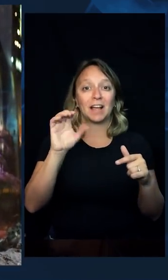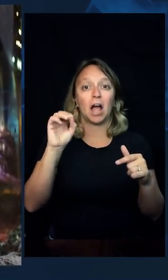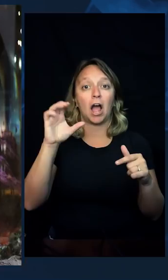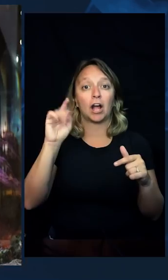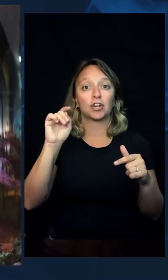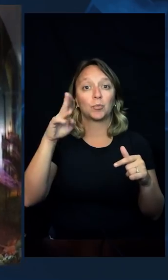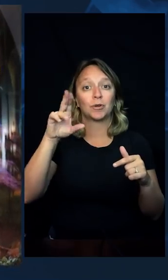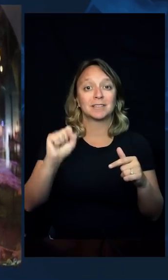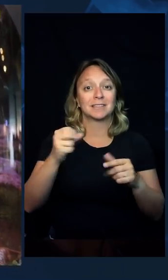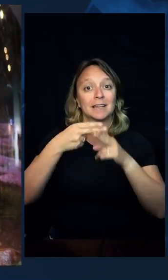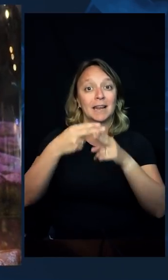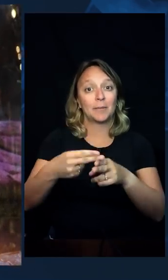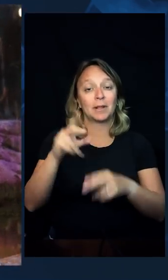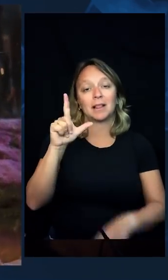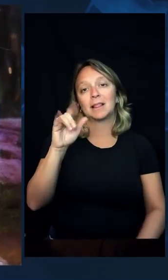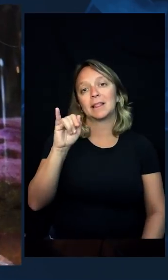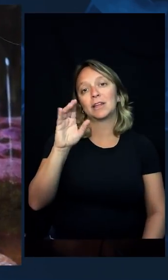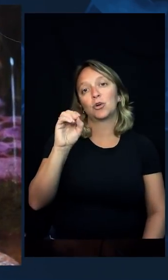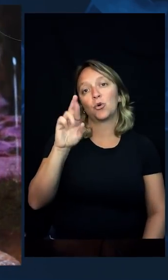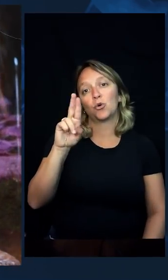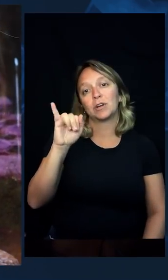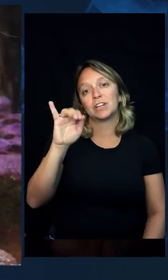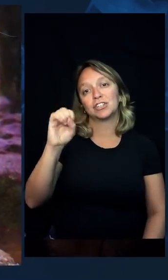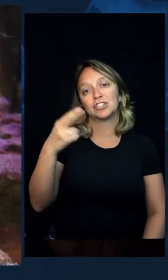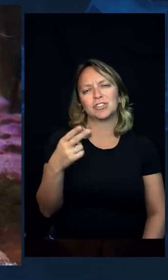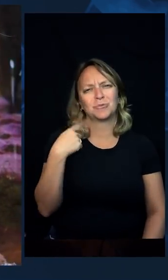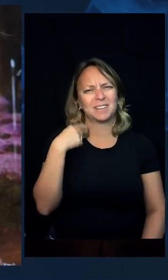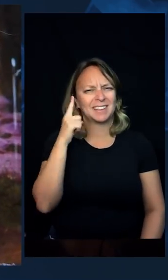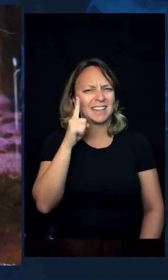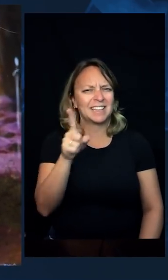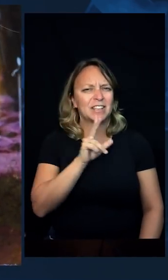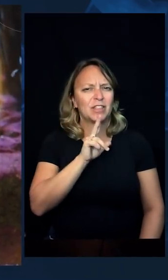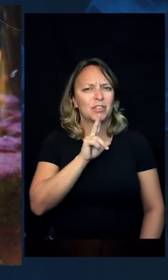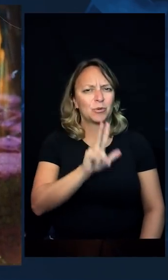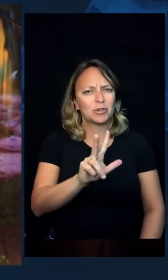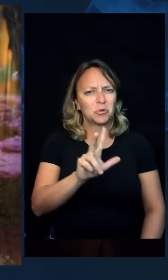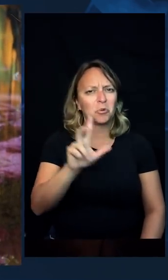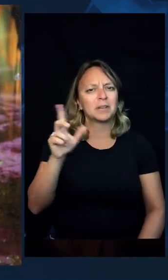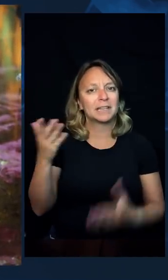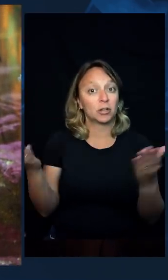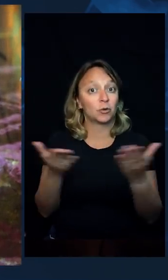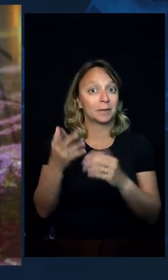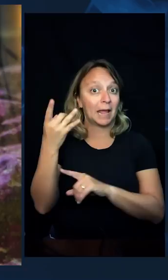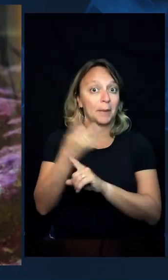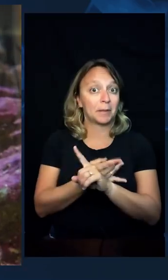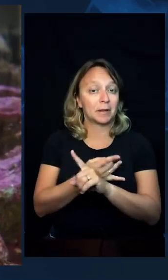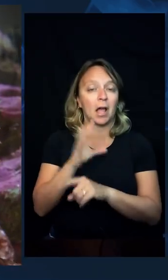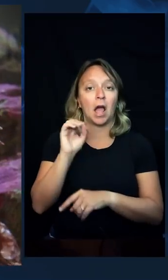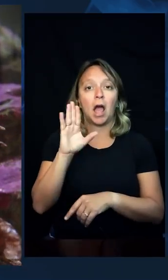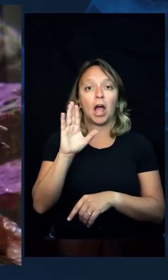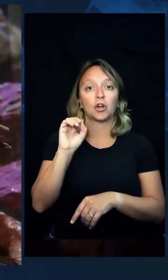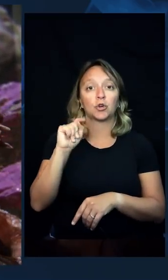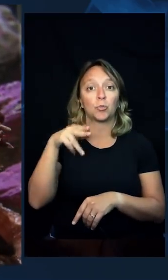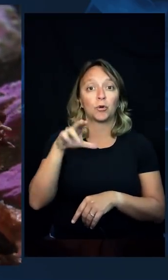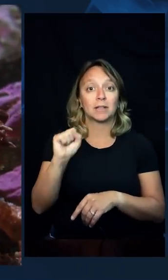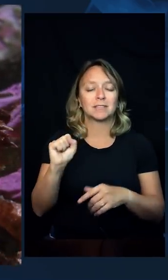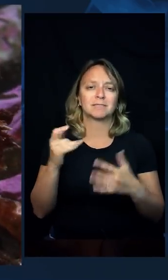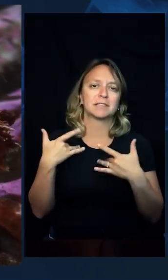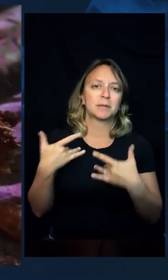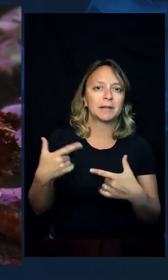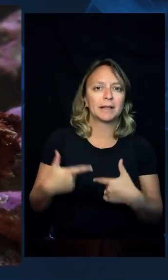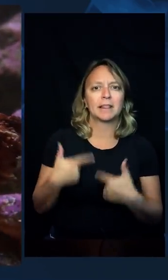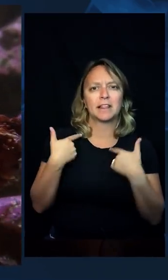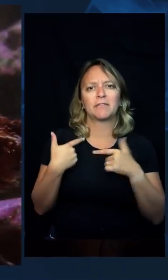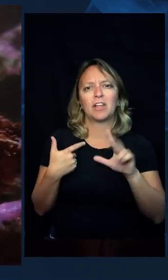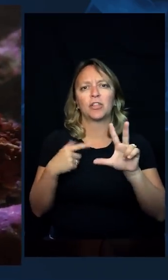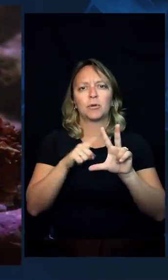Licorice has been with us for about 8 months. We think he's about 3 years old right now, and the octopus's lifespan is from 3 to 5 years old. So he is